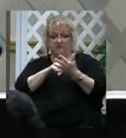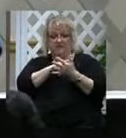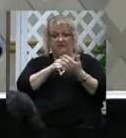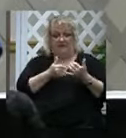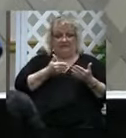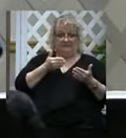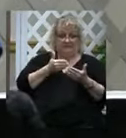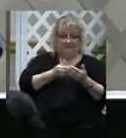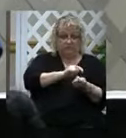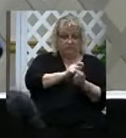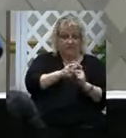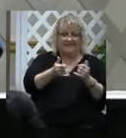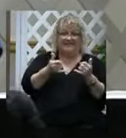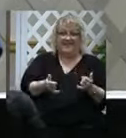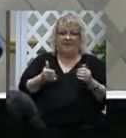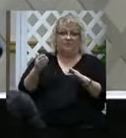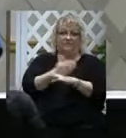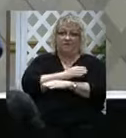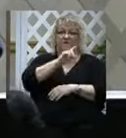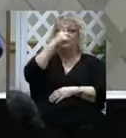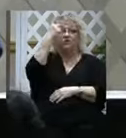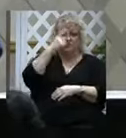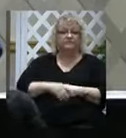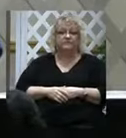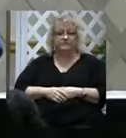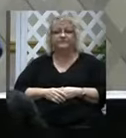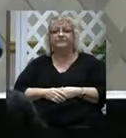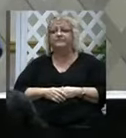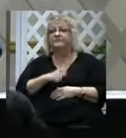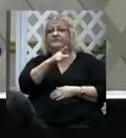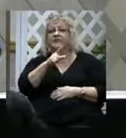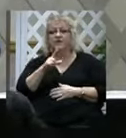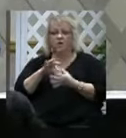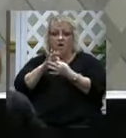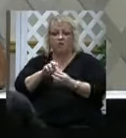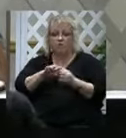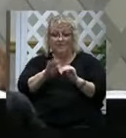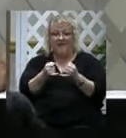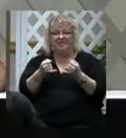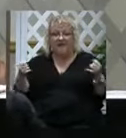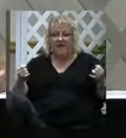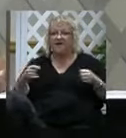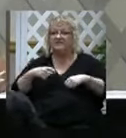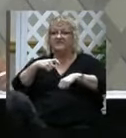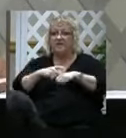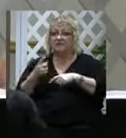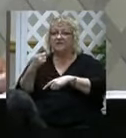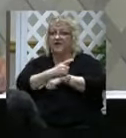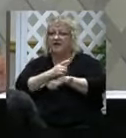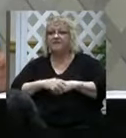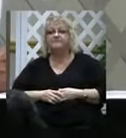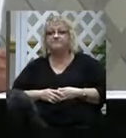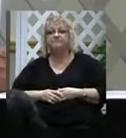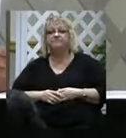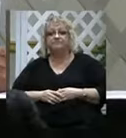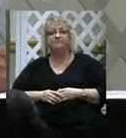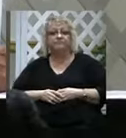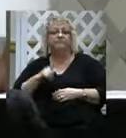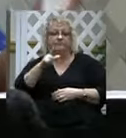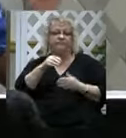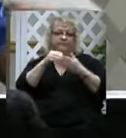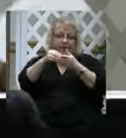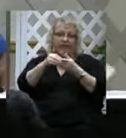consider that to be translated before anything else. So it's whether or not things are linked to deadlines or dates or times is something that may be a driving force to